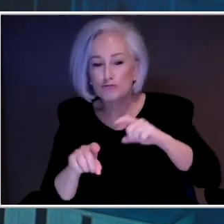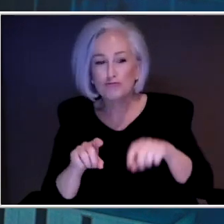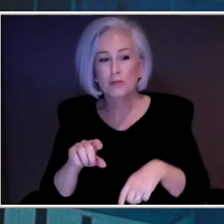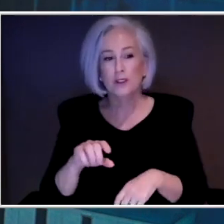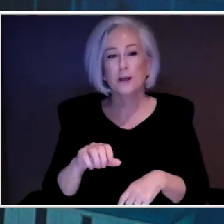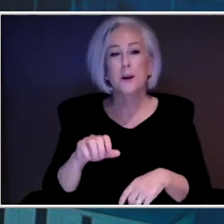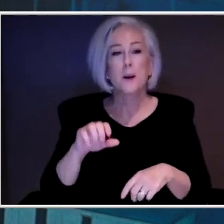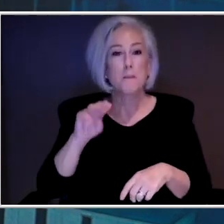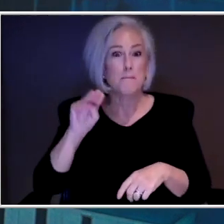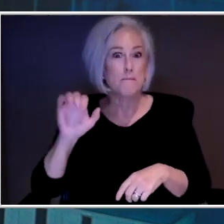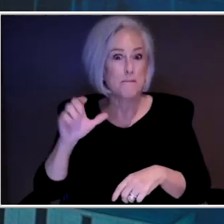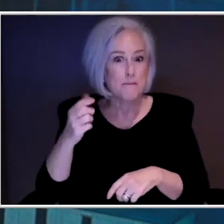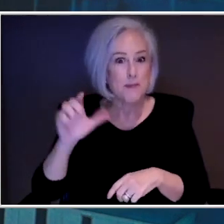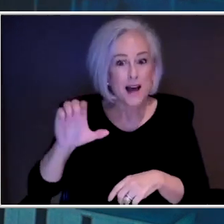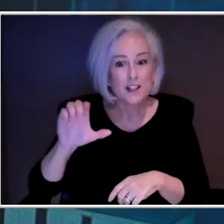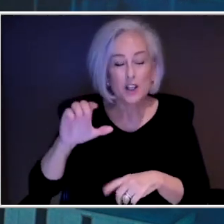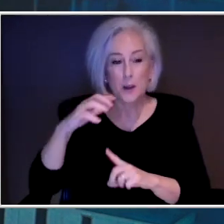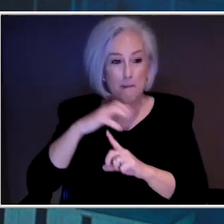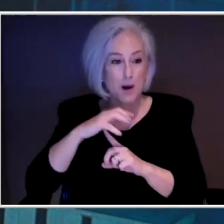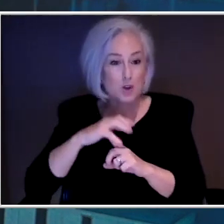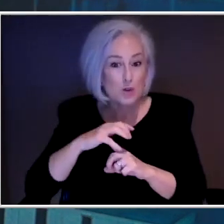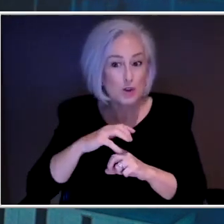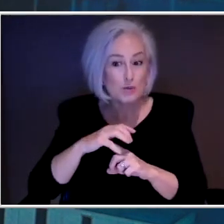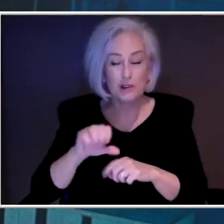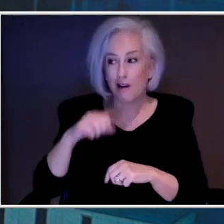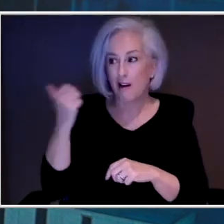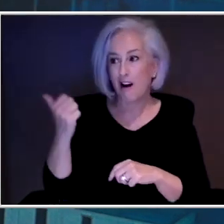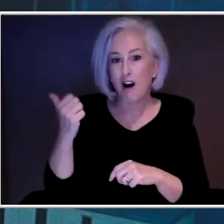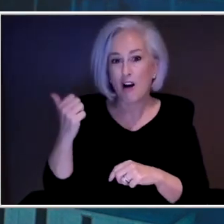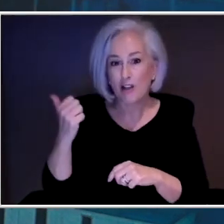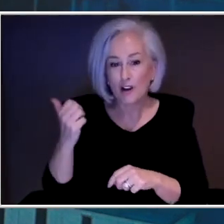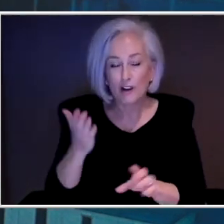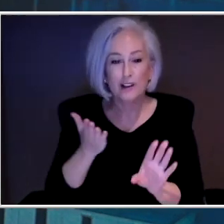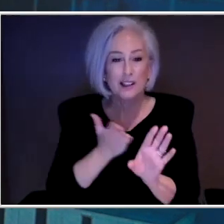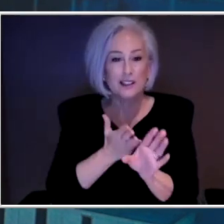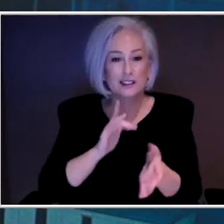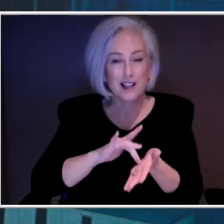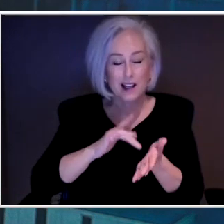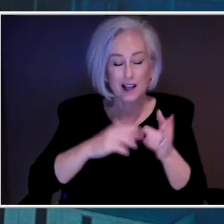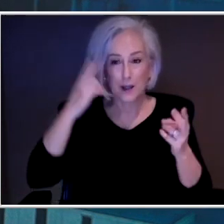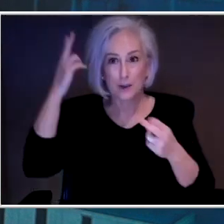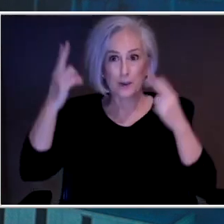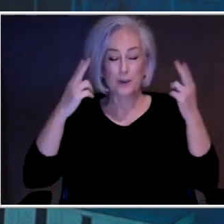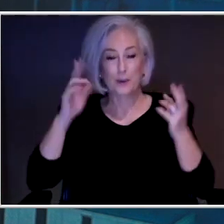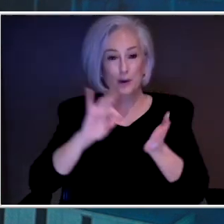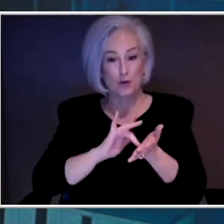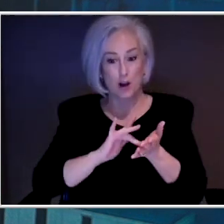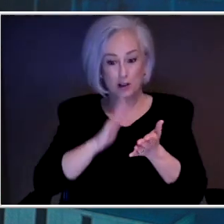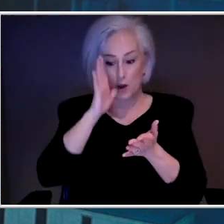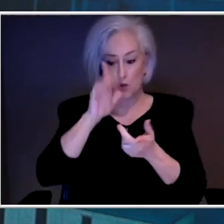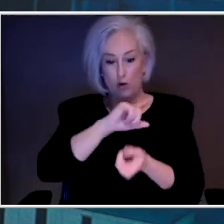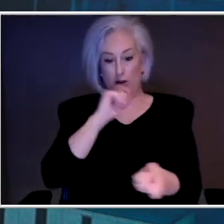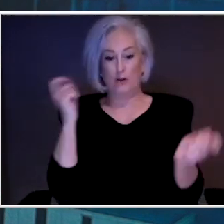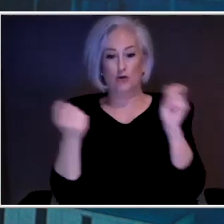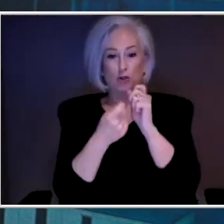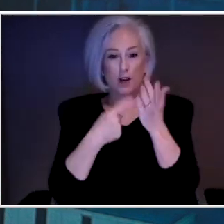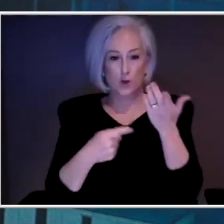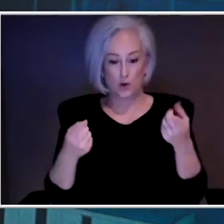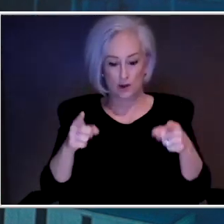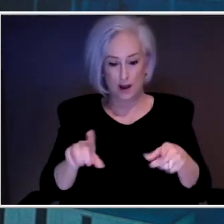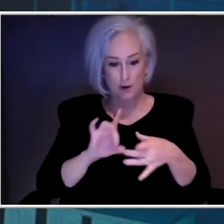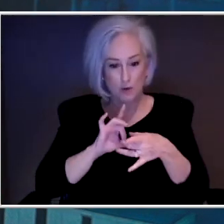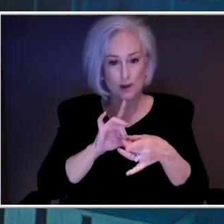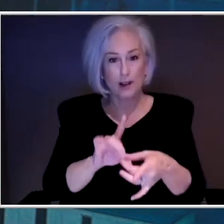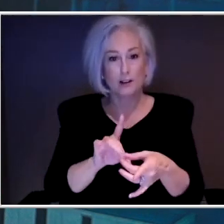drugs lead to a similar revolution? What drugs are already approved by the FDA? Which drugs are coming up